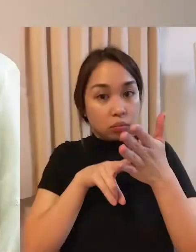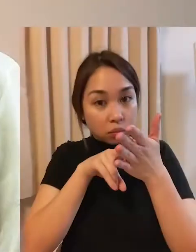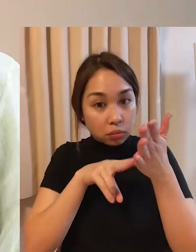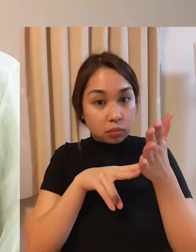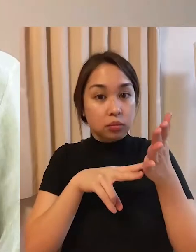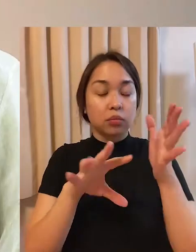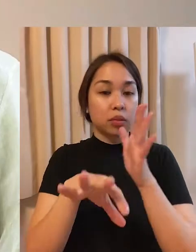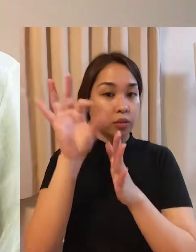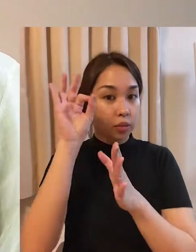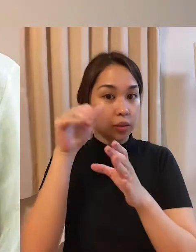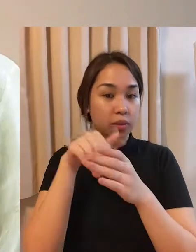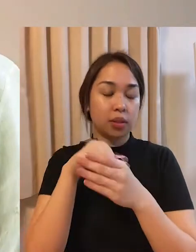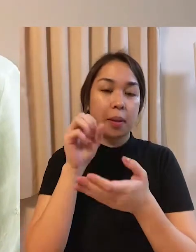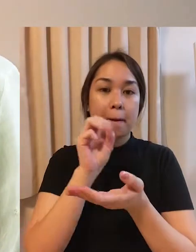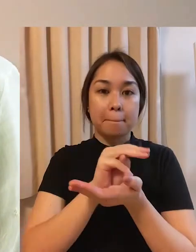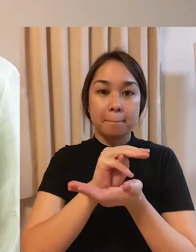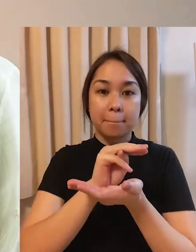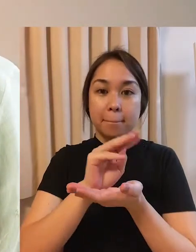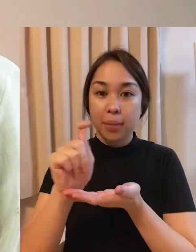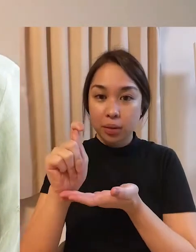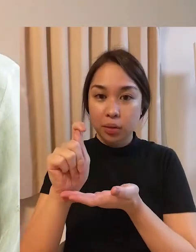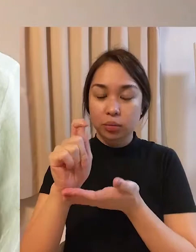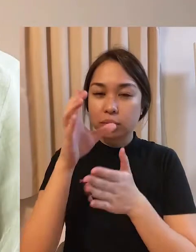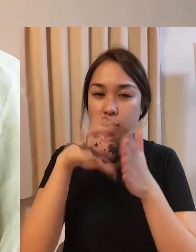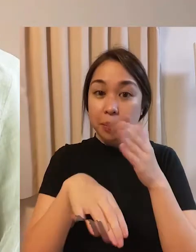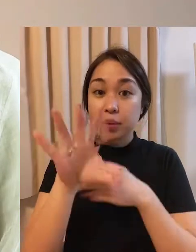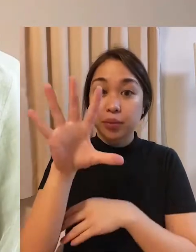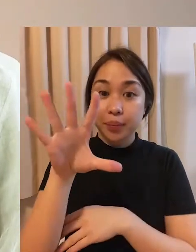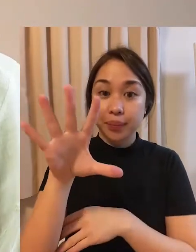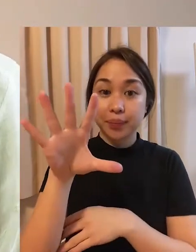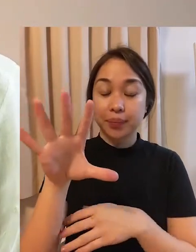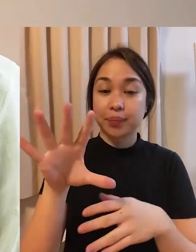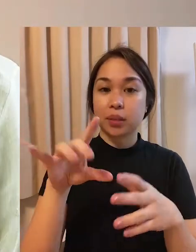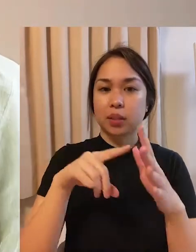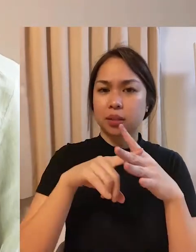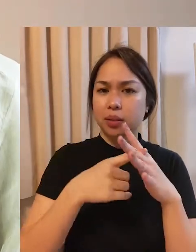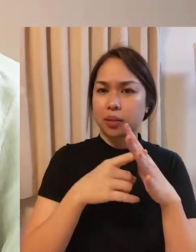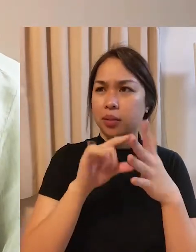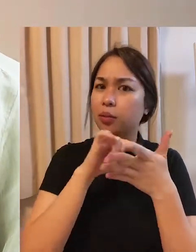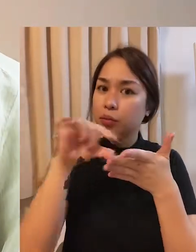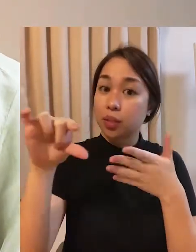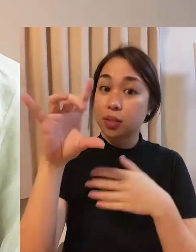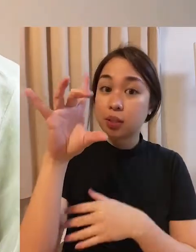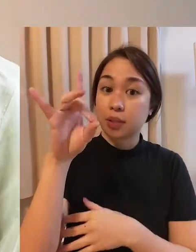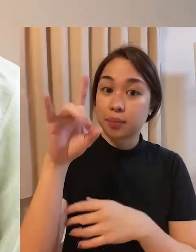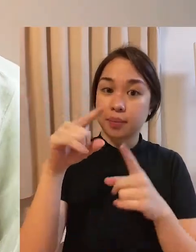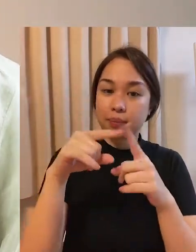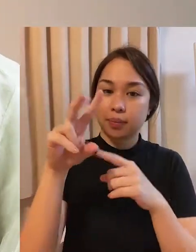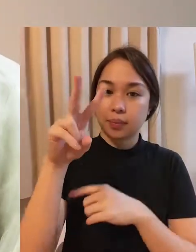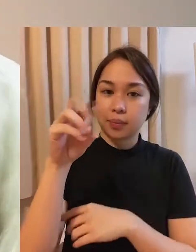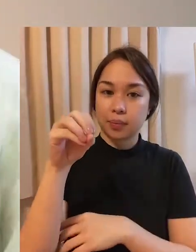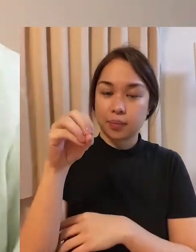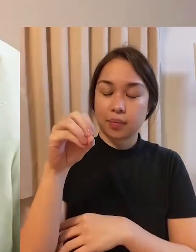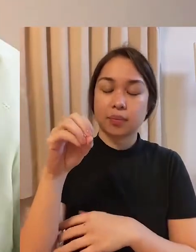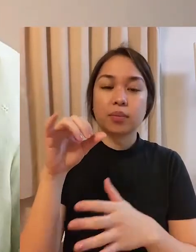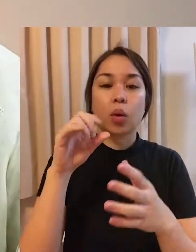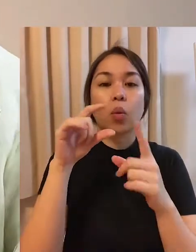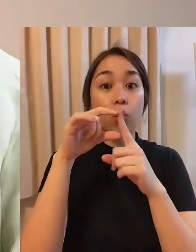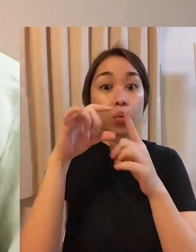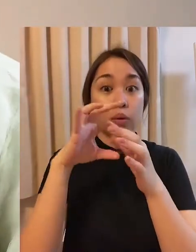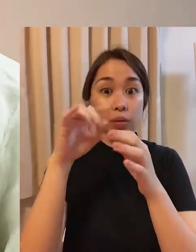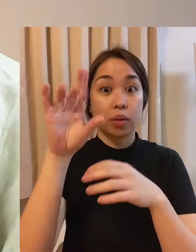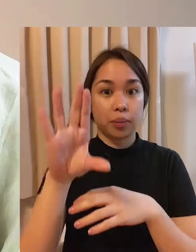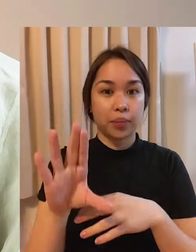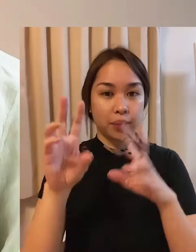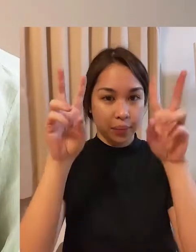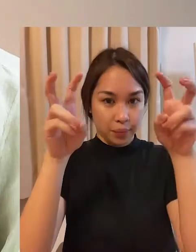Reading is found in Matthew chapter 5, and I'll be reading from verses 8 to 20. This is the word of